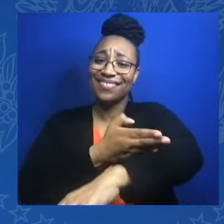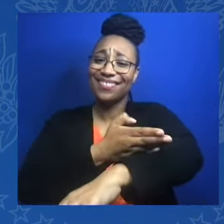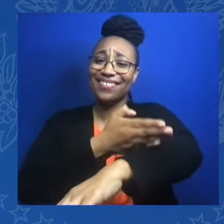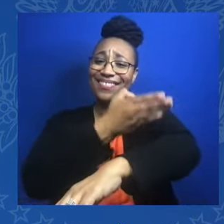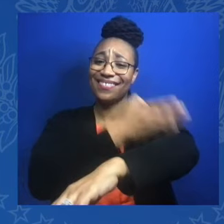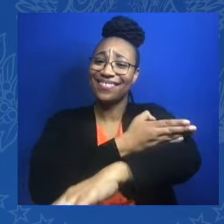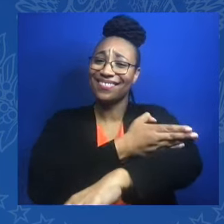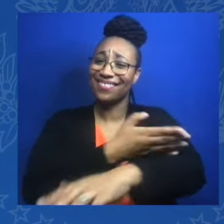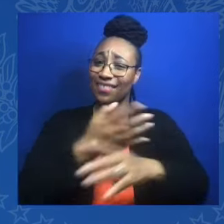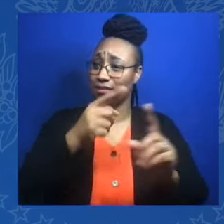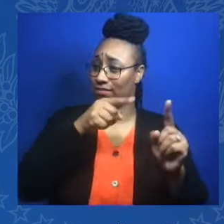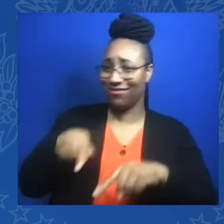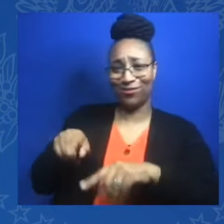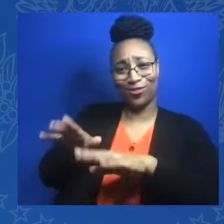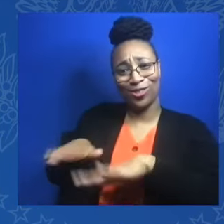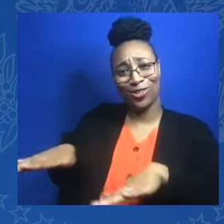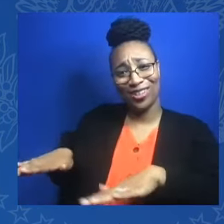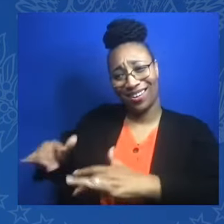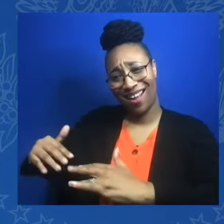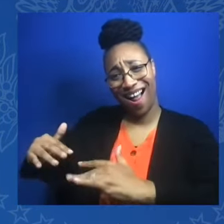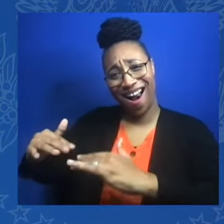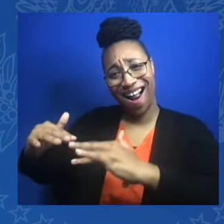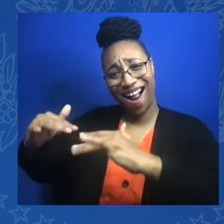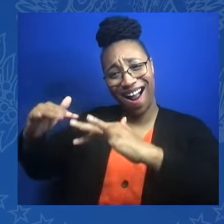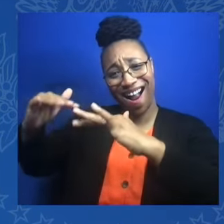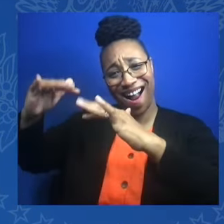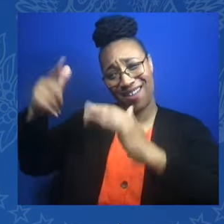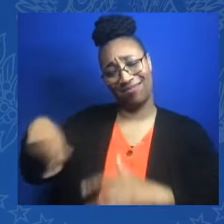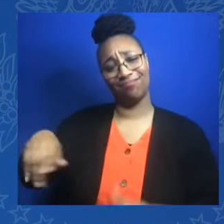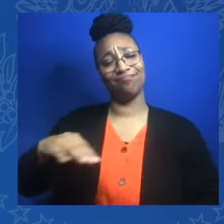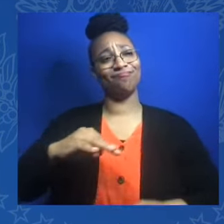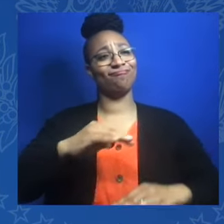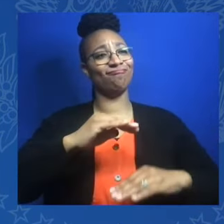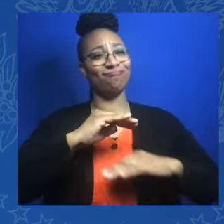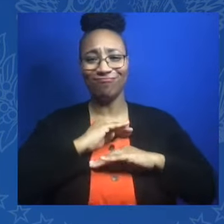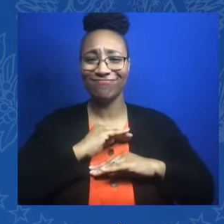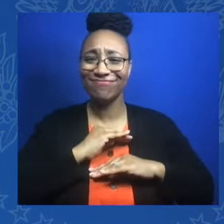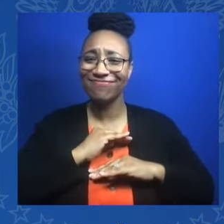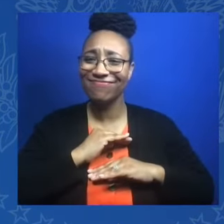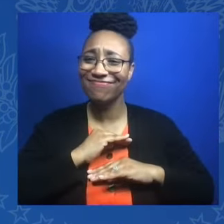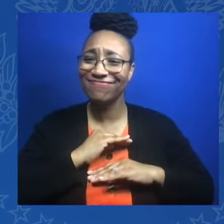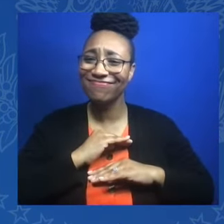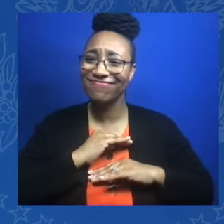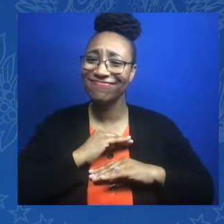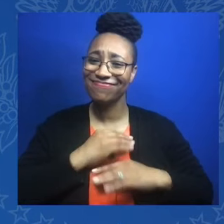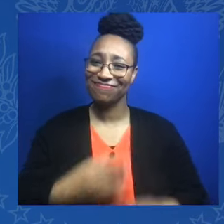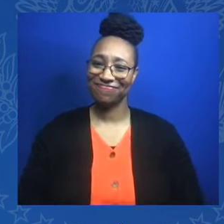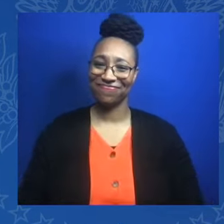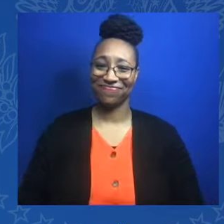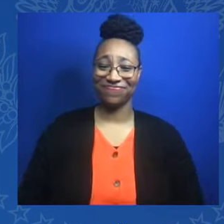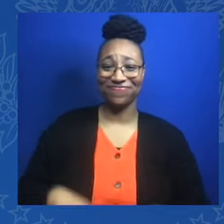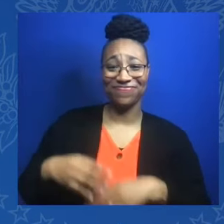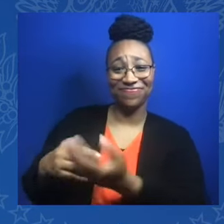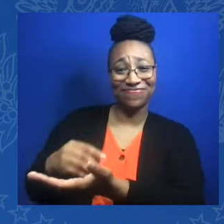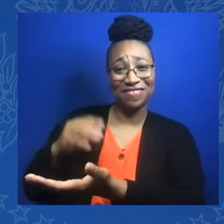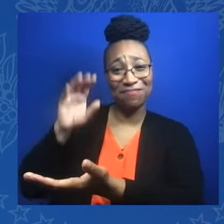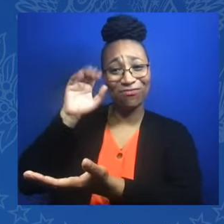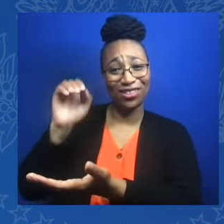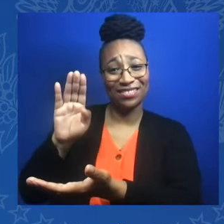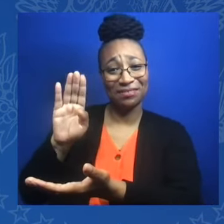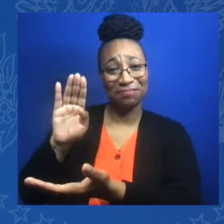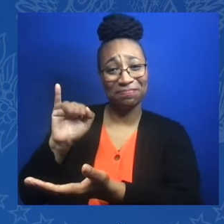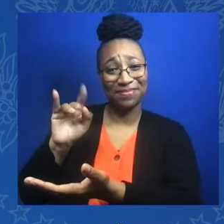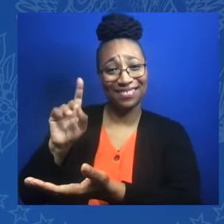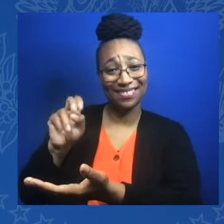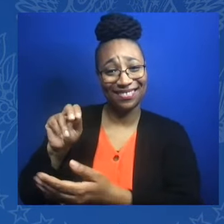President, in your most recent powerful State of the Union, you encouraged the American people to stay